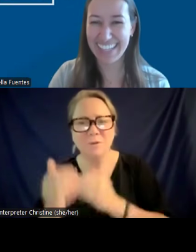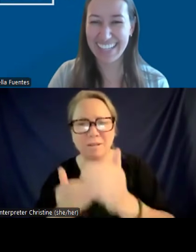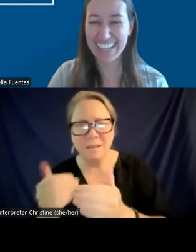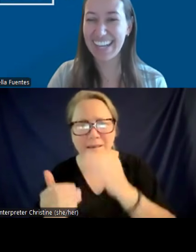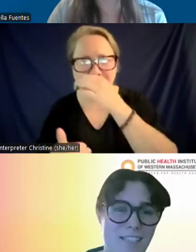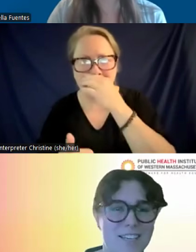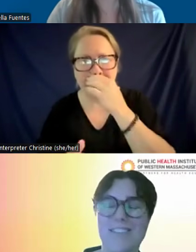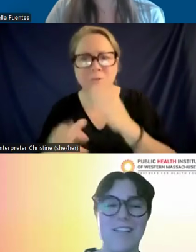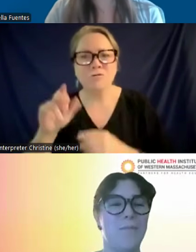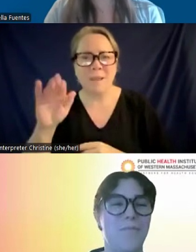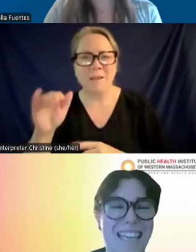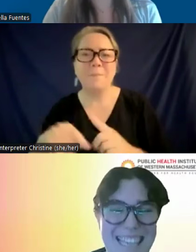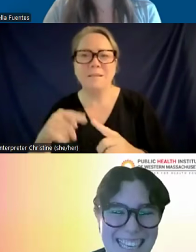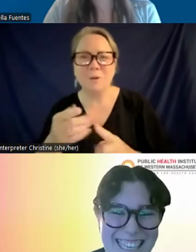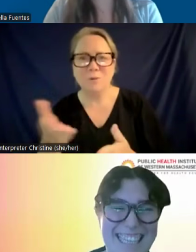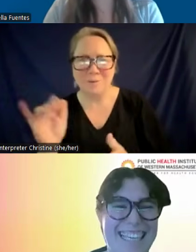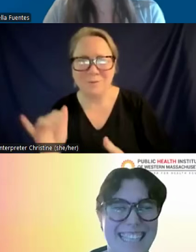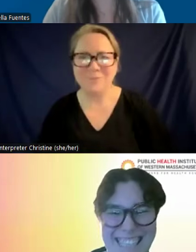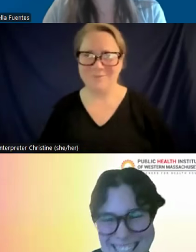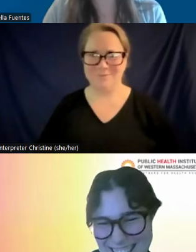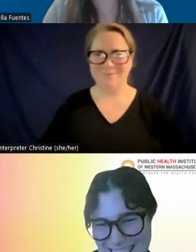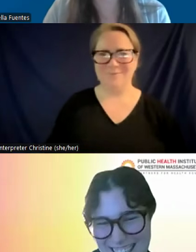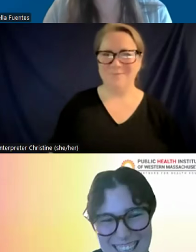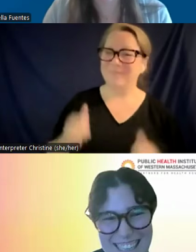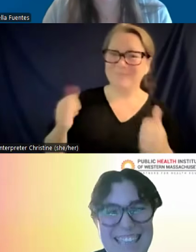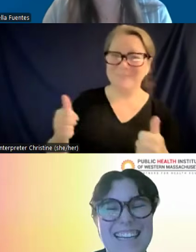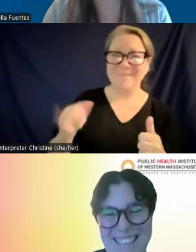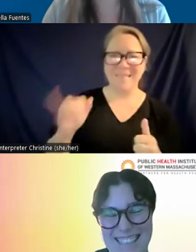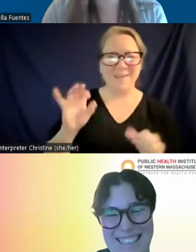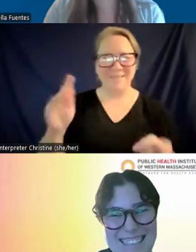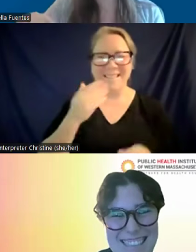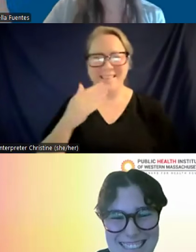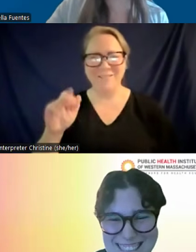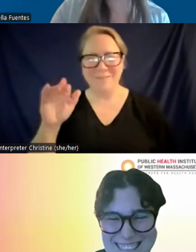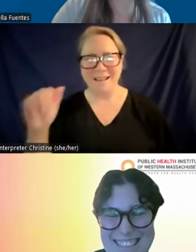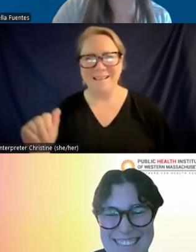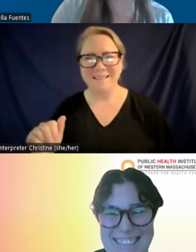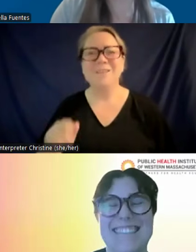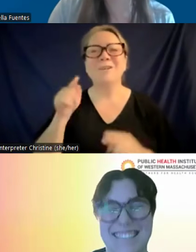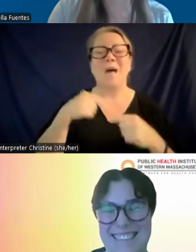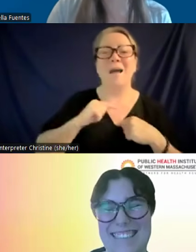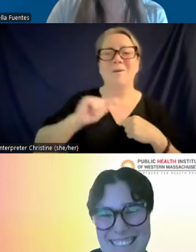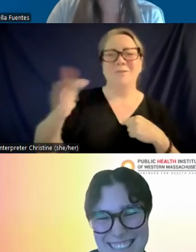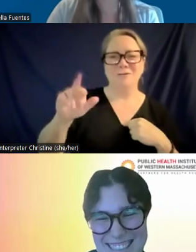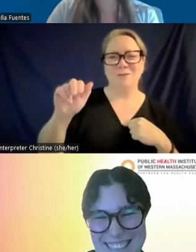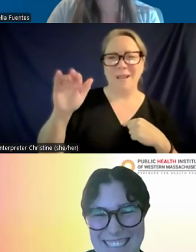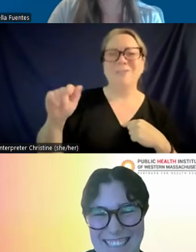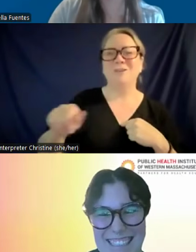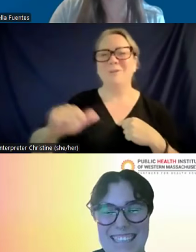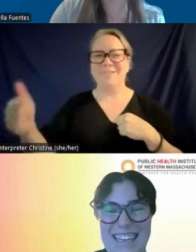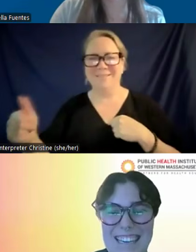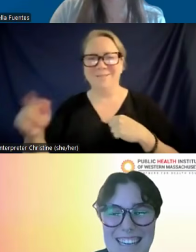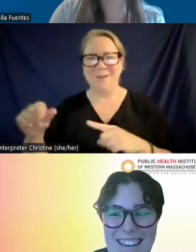but it's about you guys here, so. I'm going to pass it off to Rebecca, and then she's going to pass it on from there. Wonderful. Thanks so